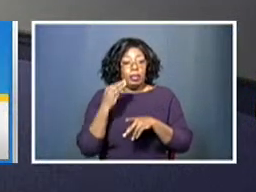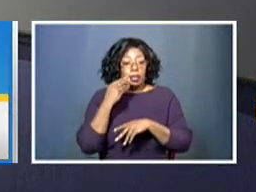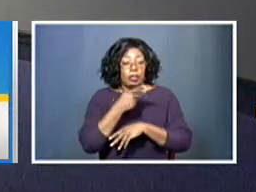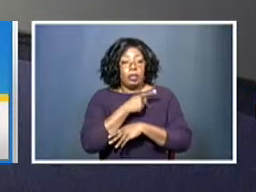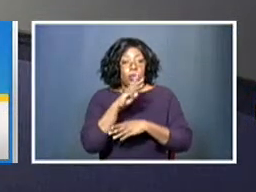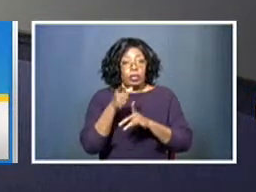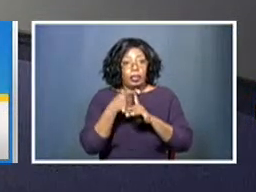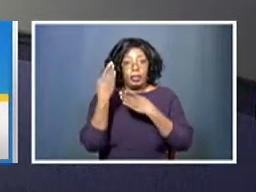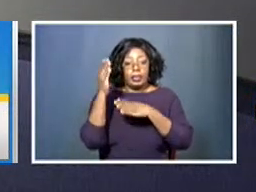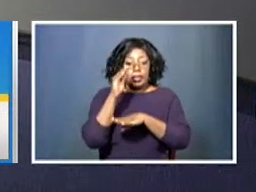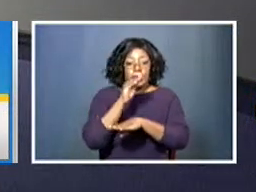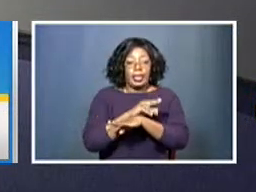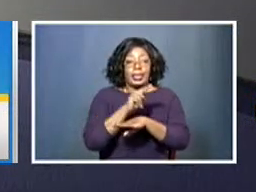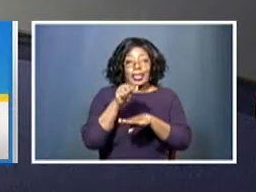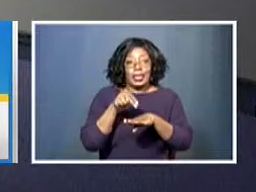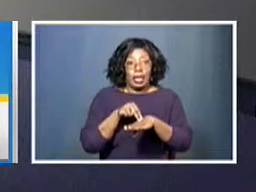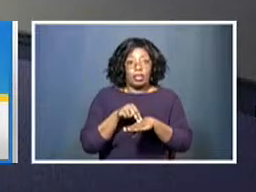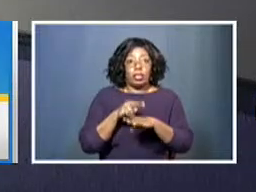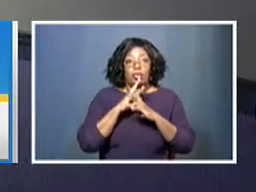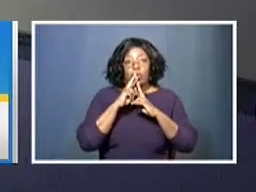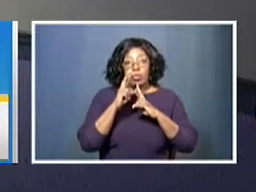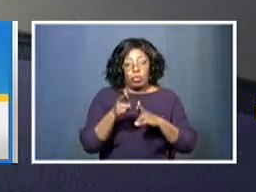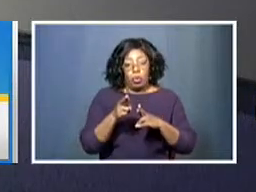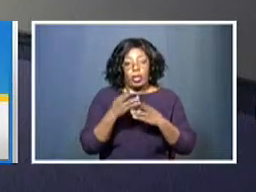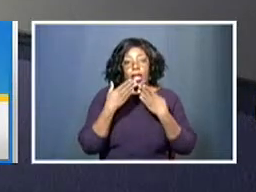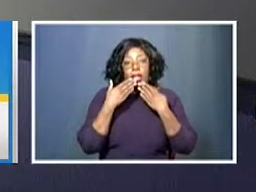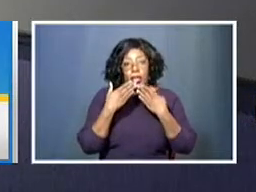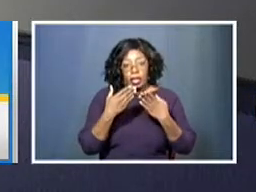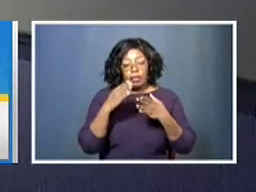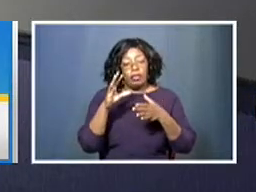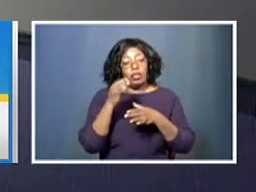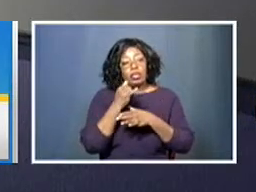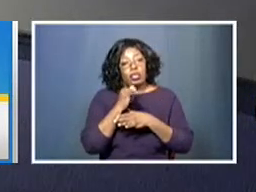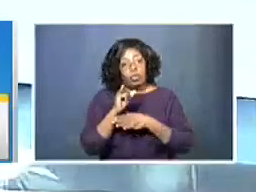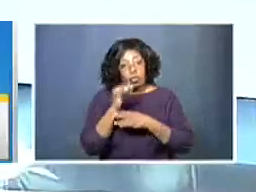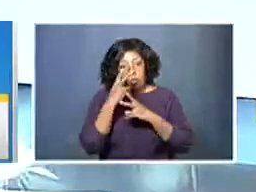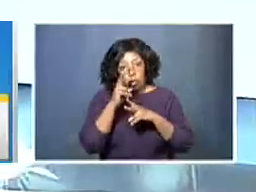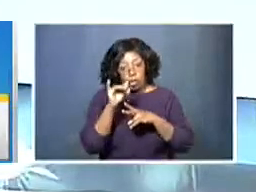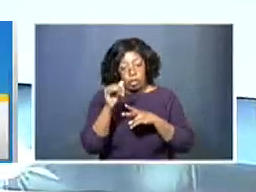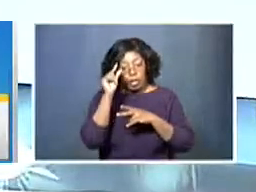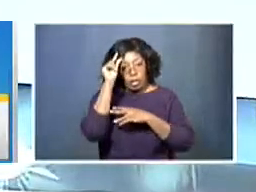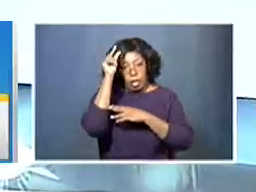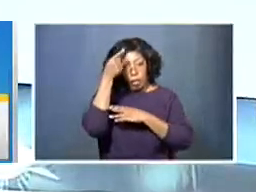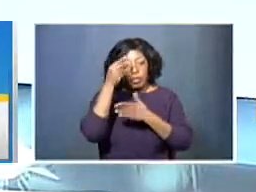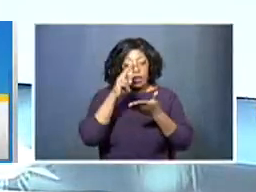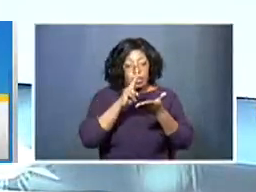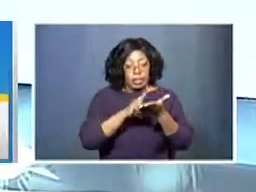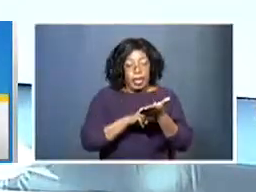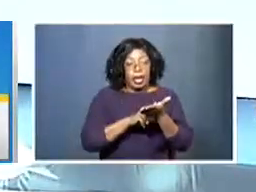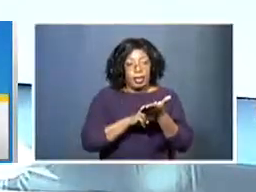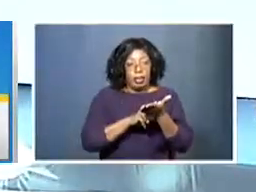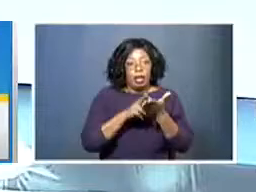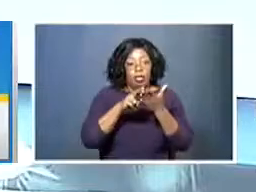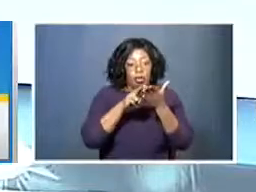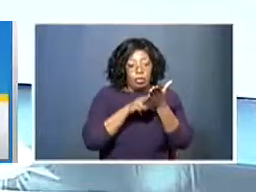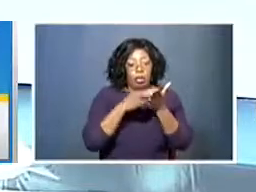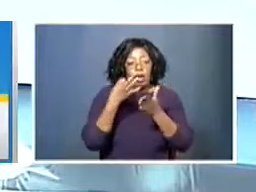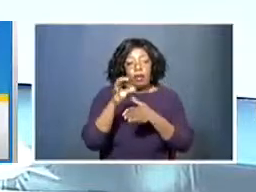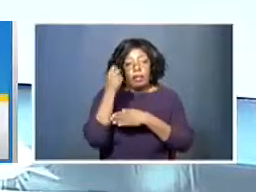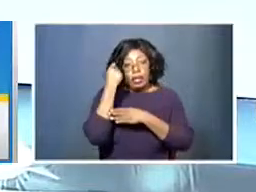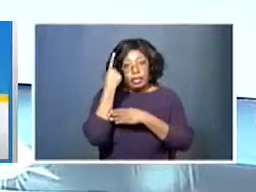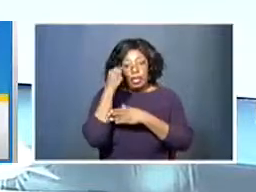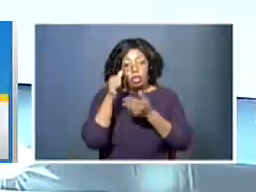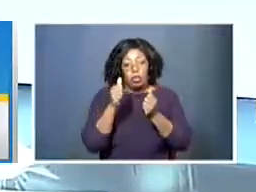to the Bahamas Tonight, the national report. Thanks so much for joining us. The government has signed a memorandum of understanding